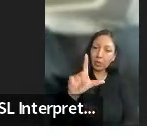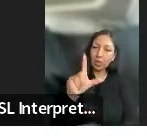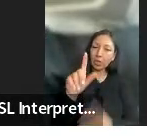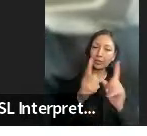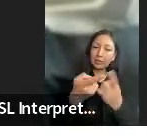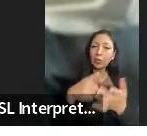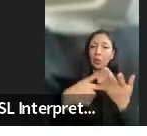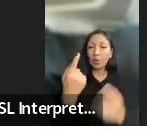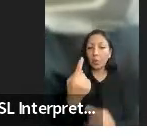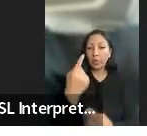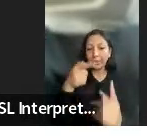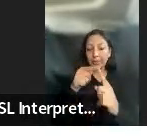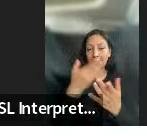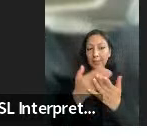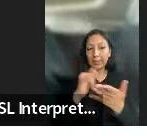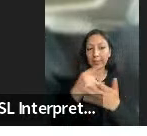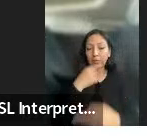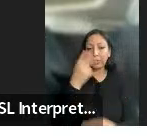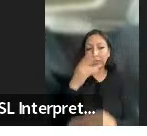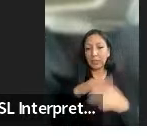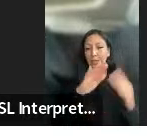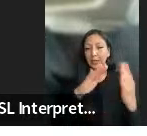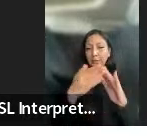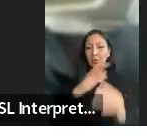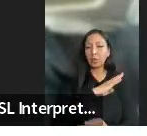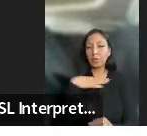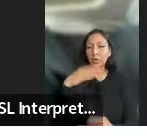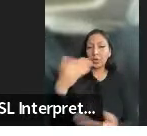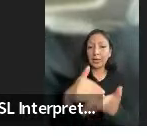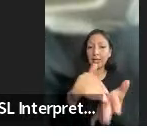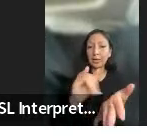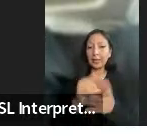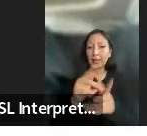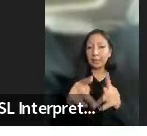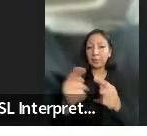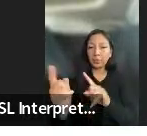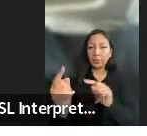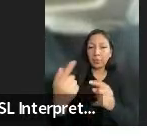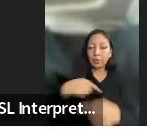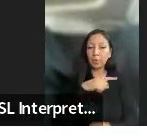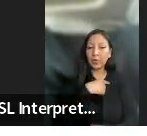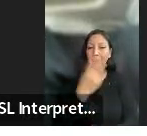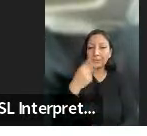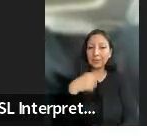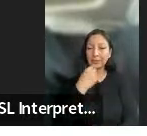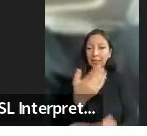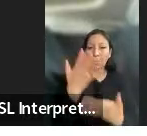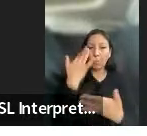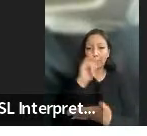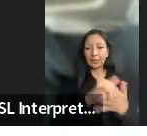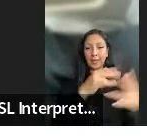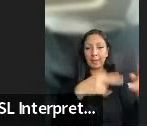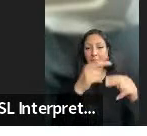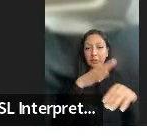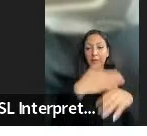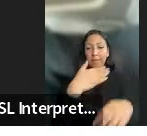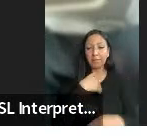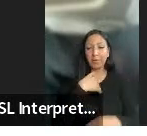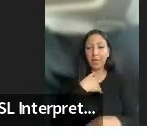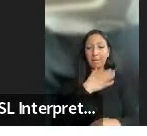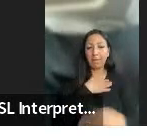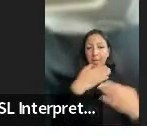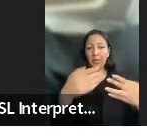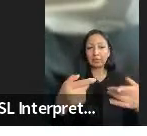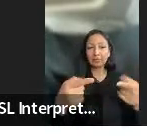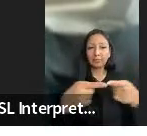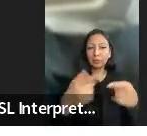the things that we've been seeing at our community board over and over again is people coming to us and saying, why is that building on my block so tall? I thought they could only